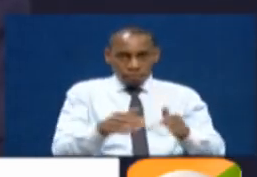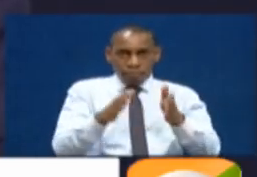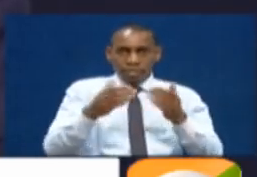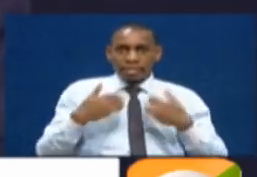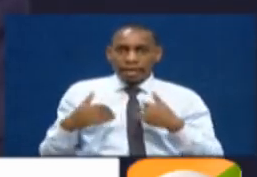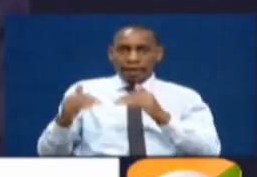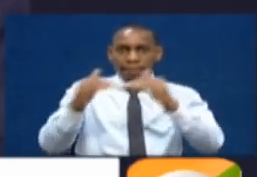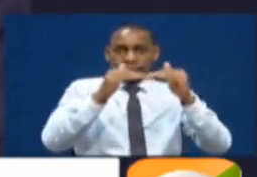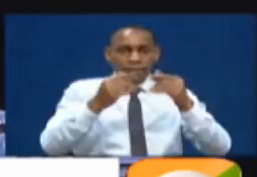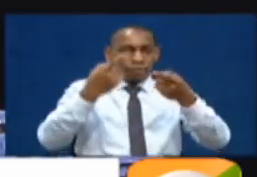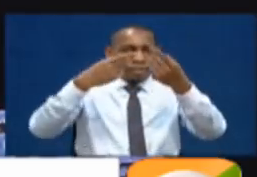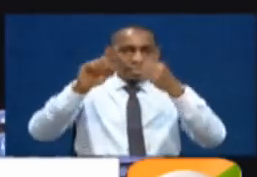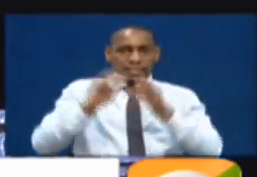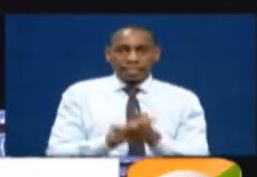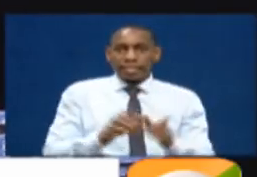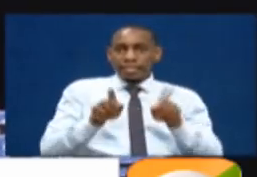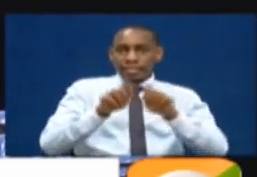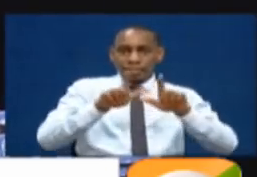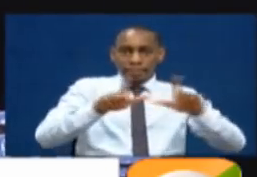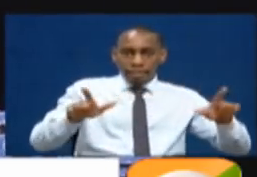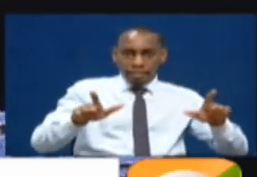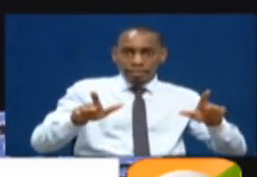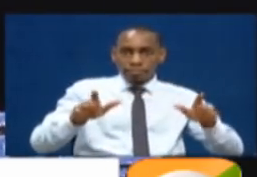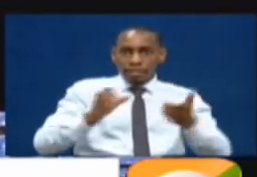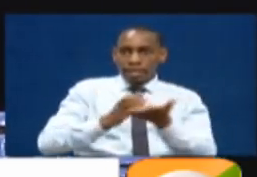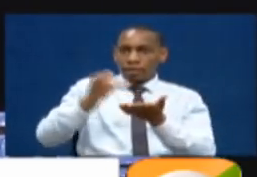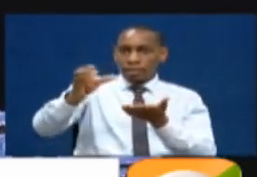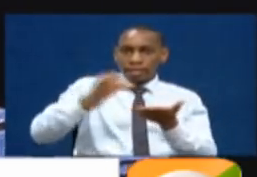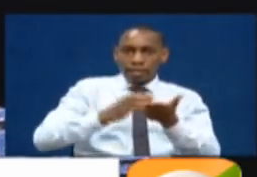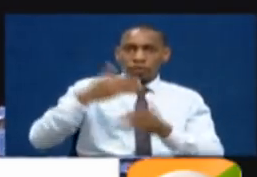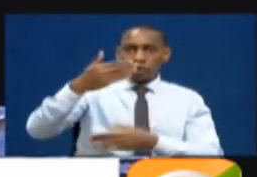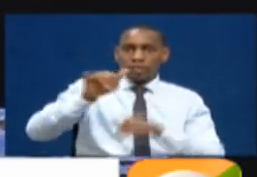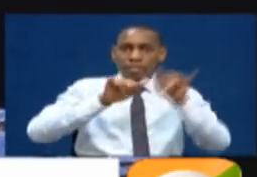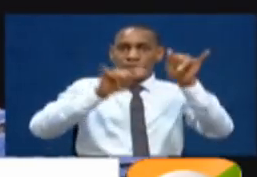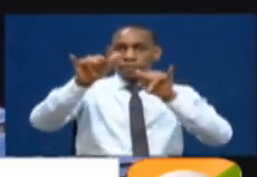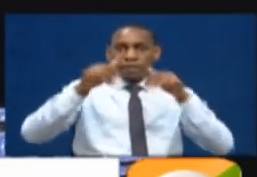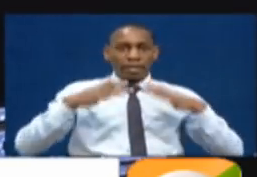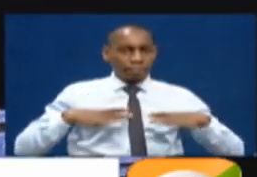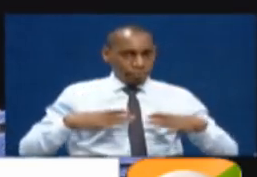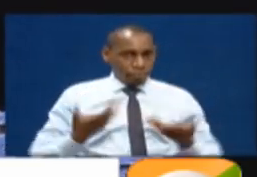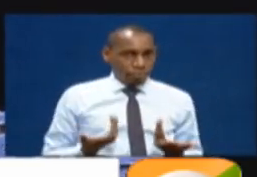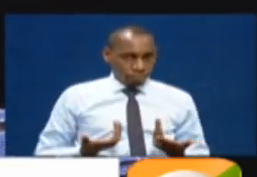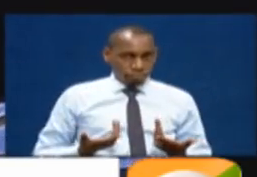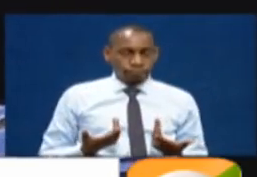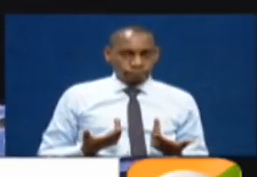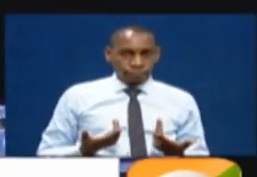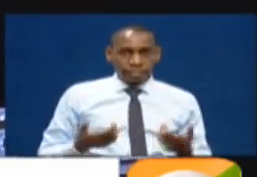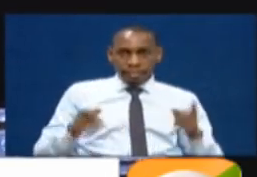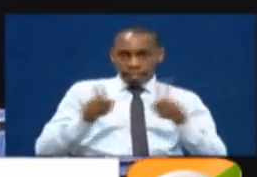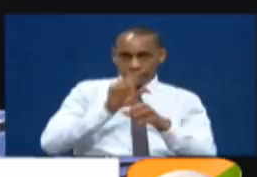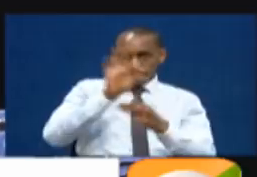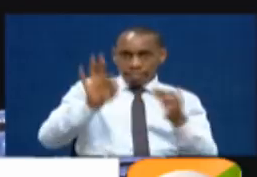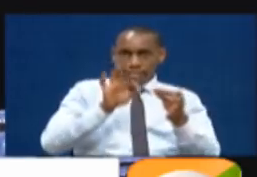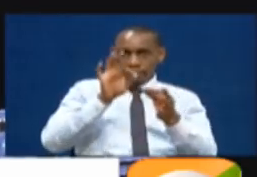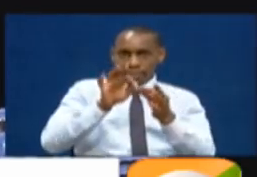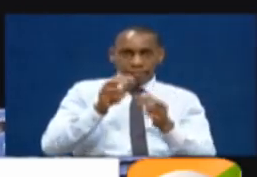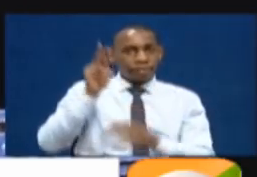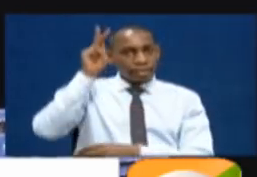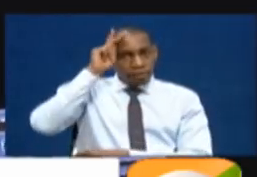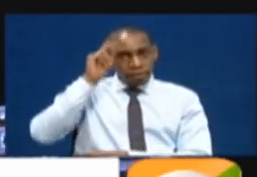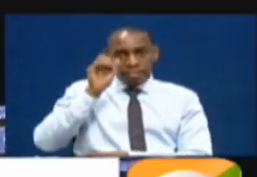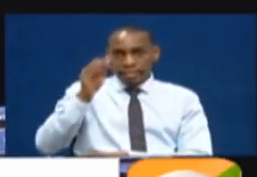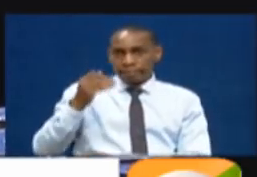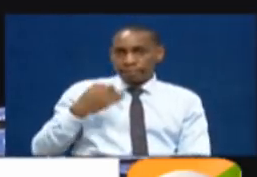of prosperity? Yet land is being given constantly to foreigners. So when I look at all of this, I look at your specific expertise. If there was